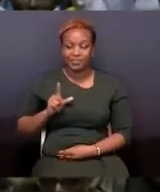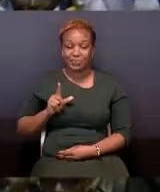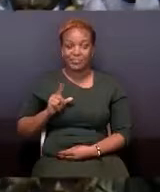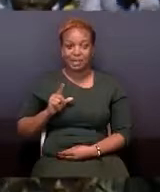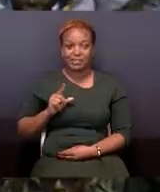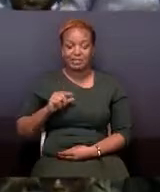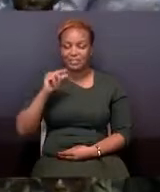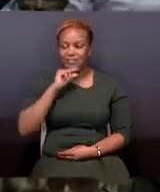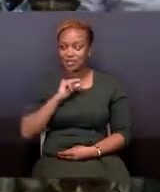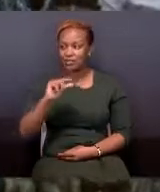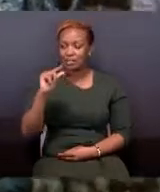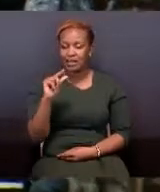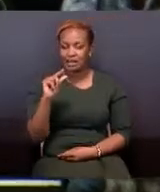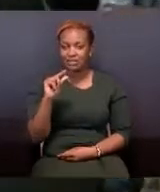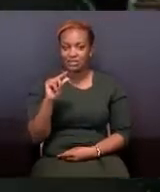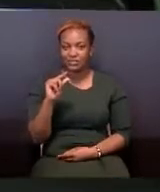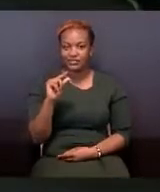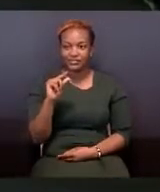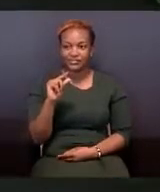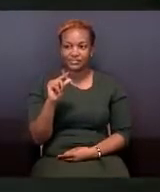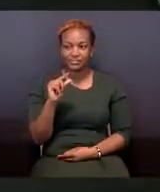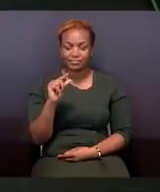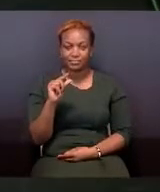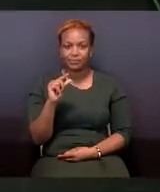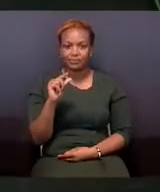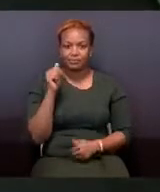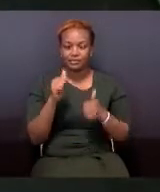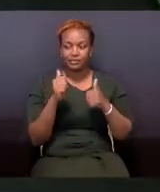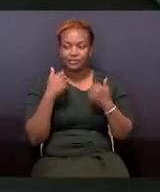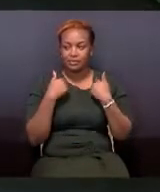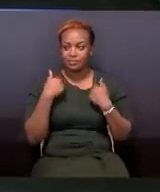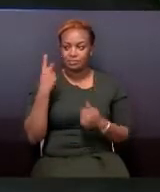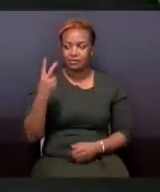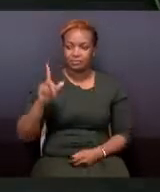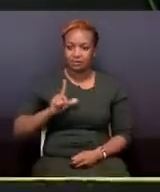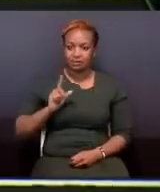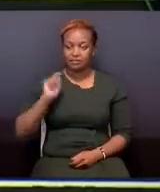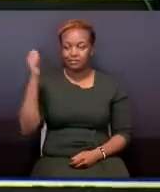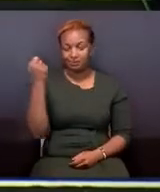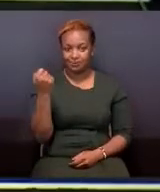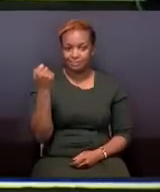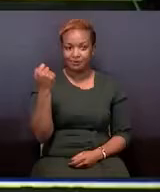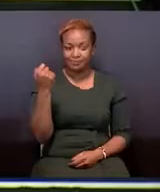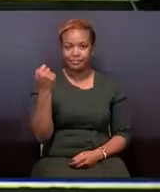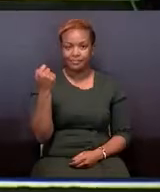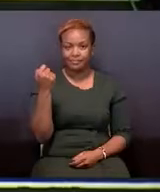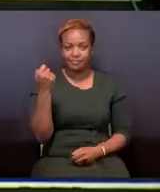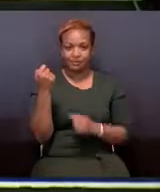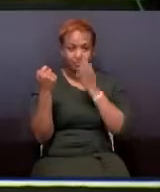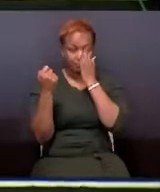so we see you again and give you a round of applause. The two ladies from Kenya who are part of this all-men